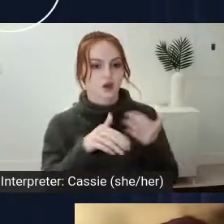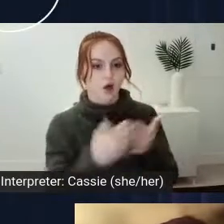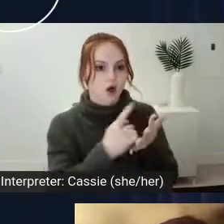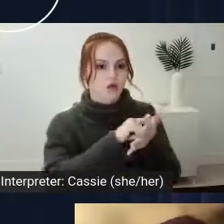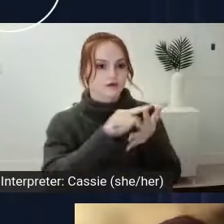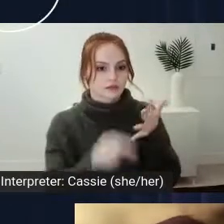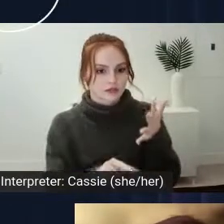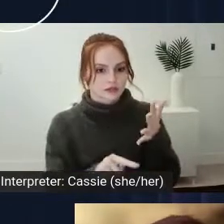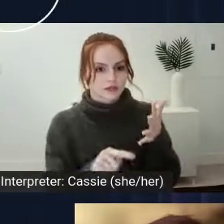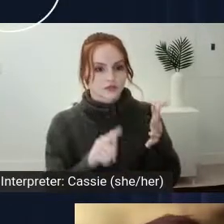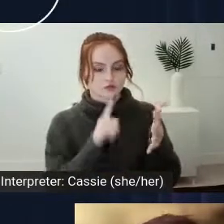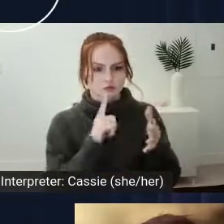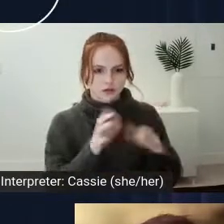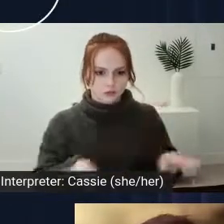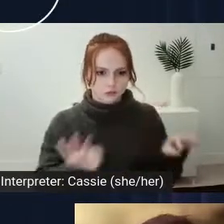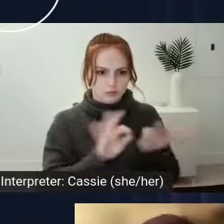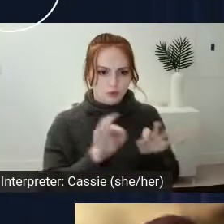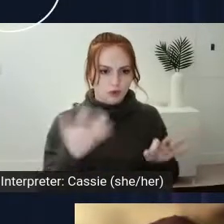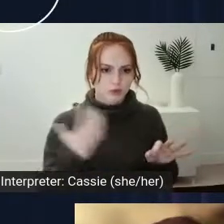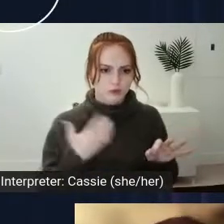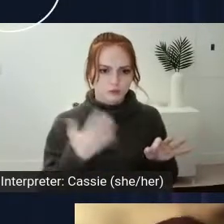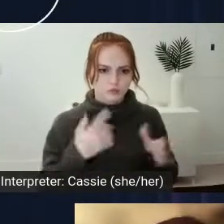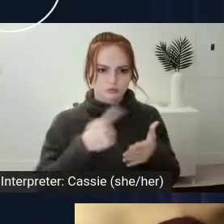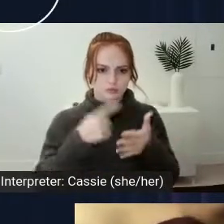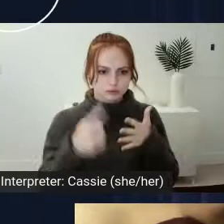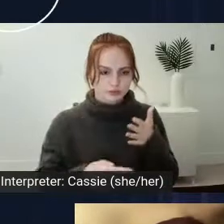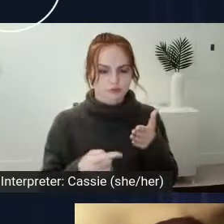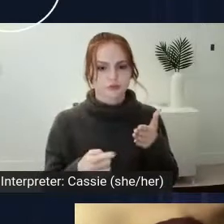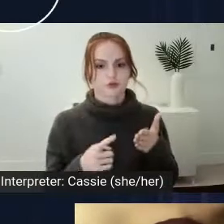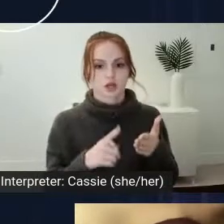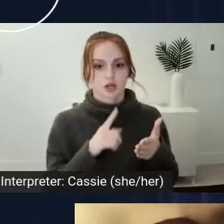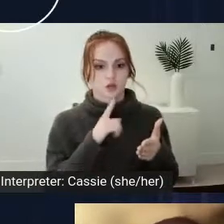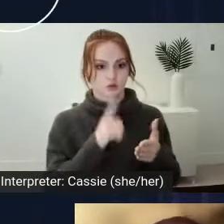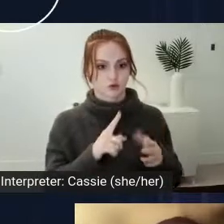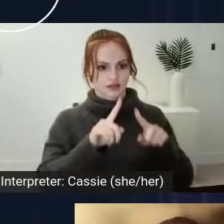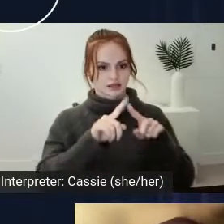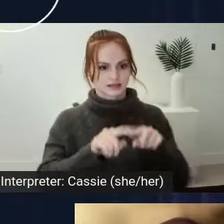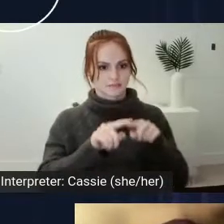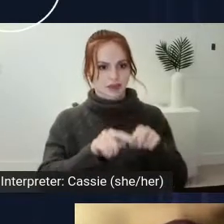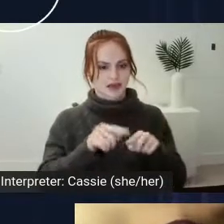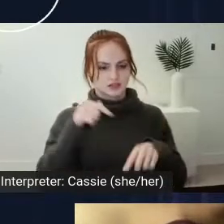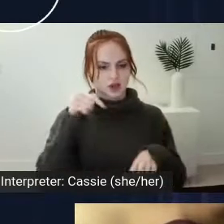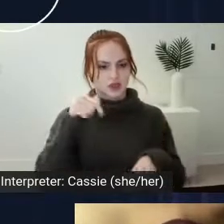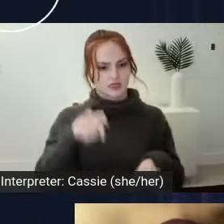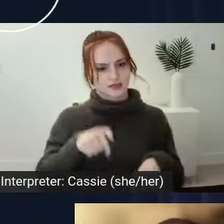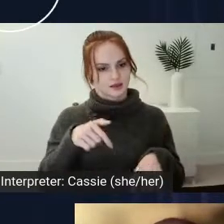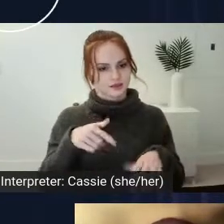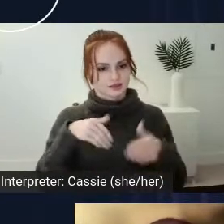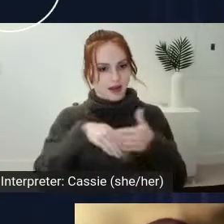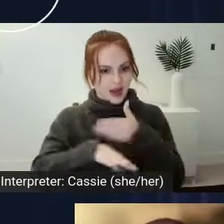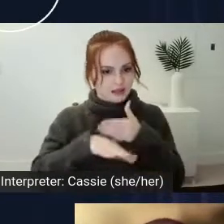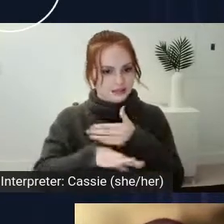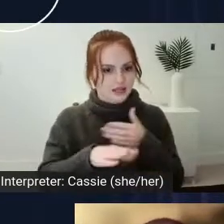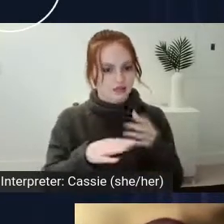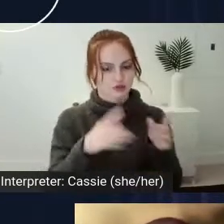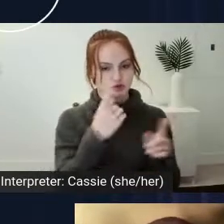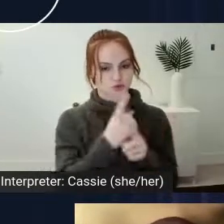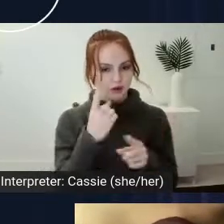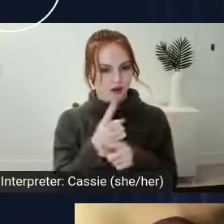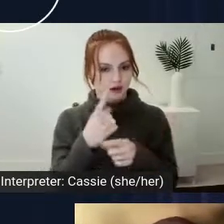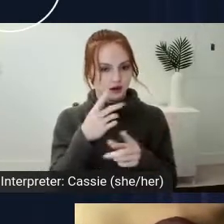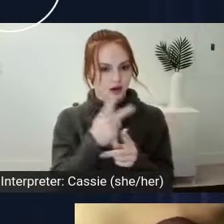important outcomes that are so dependent on this access to care.